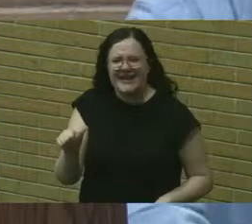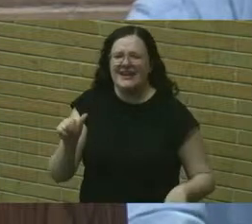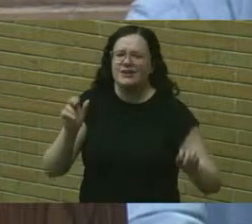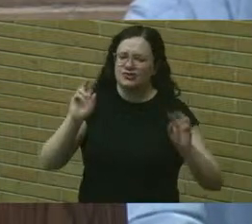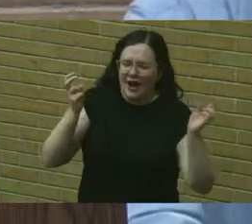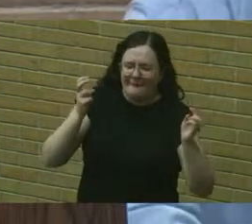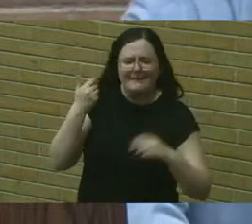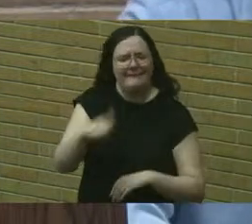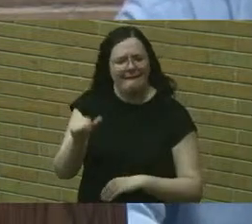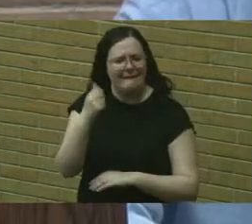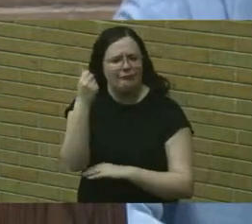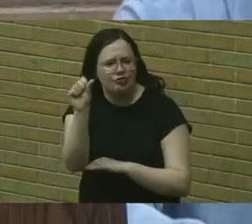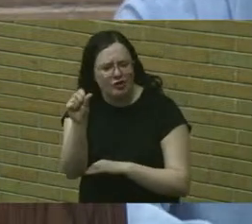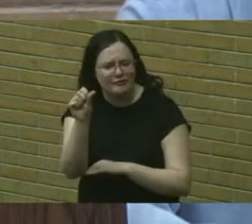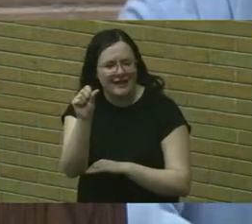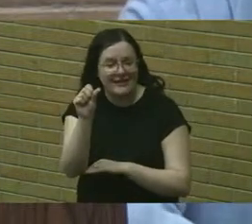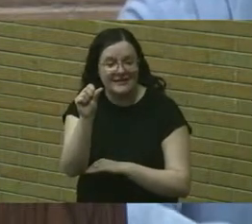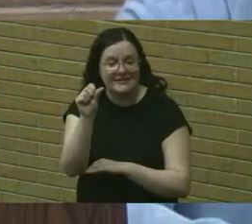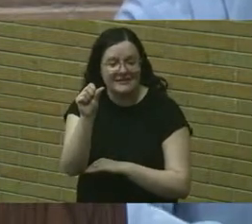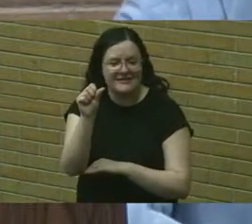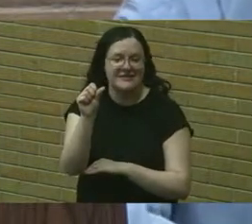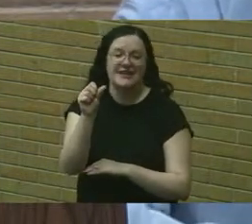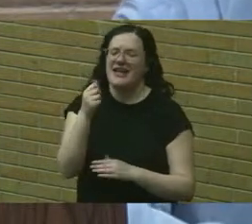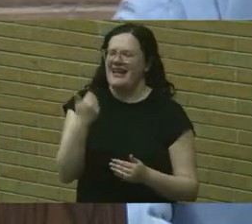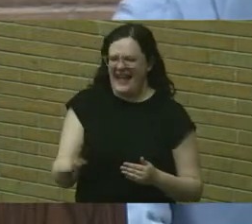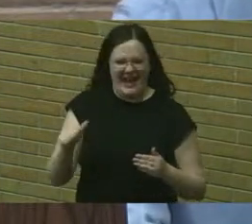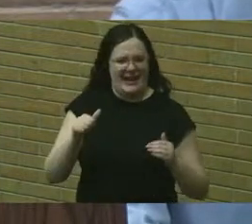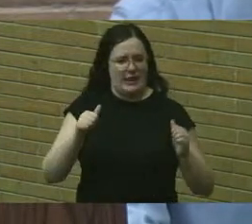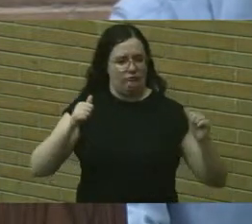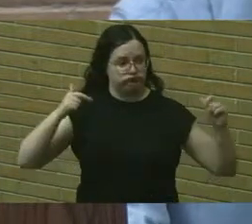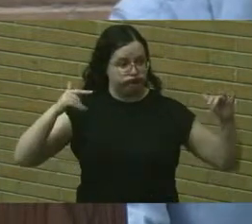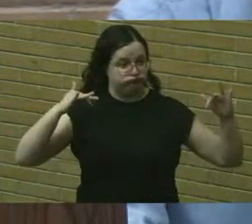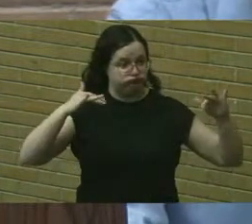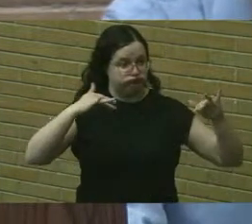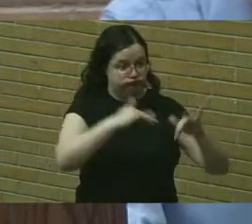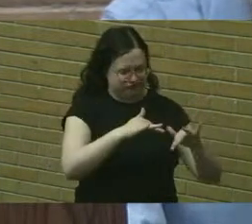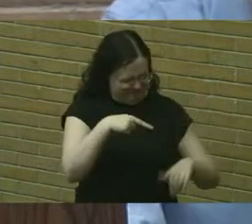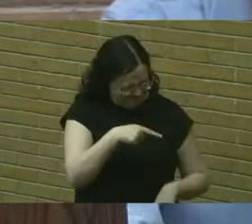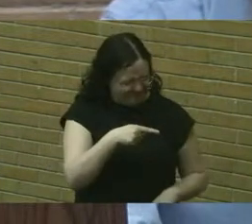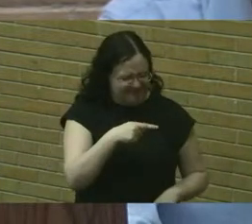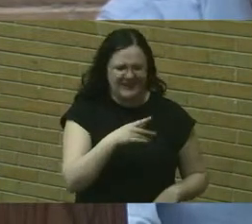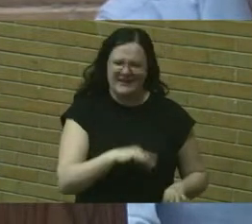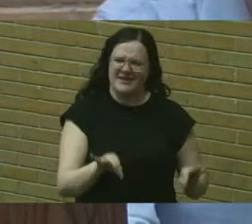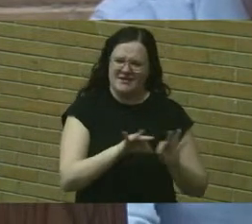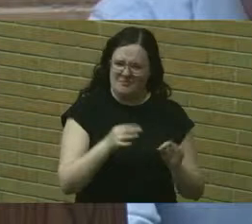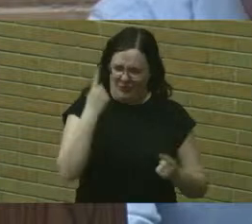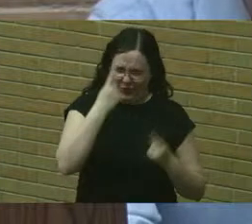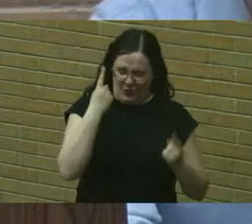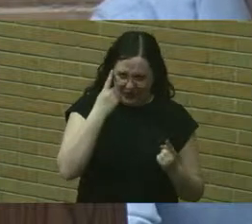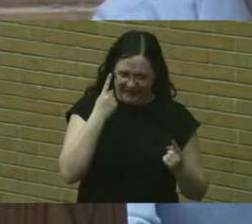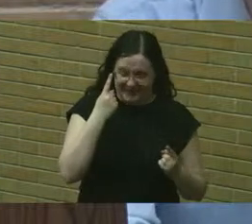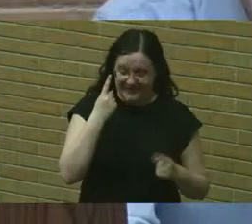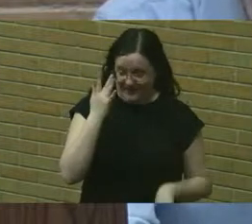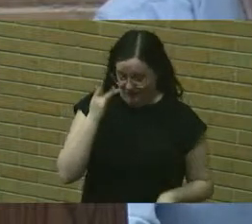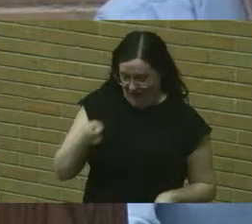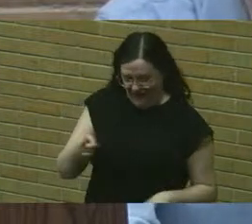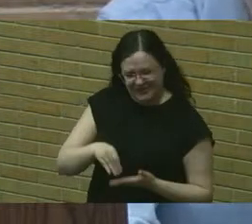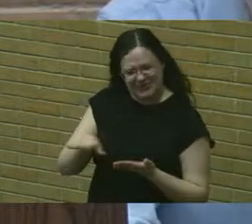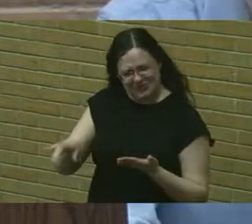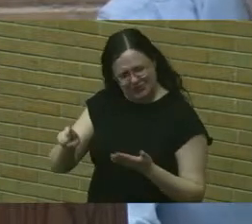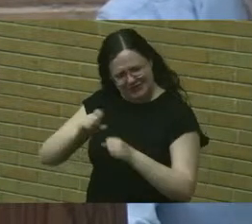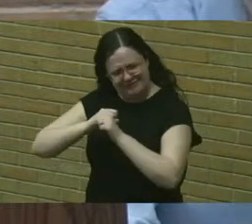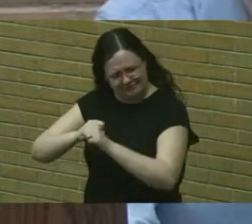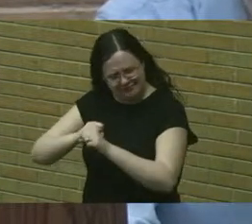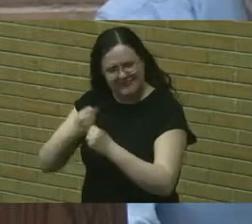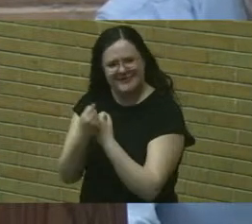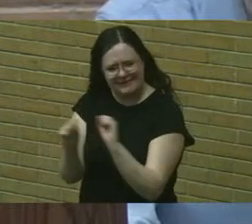any topic, any kind of gathering of that nature in order to protect the safety of our students.